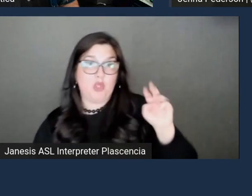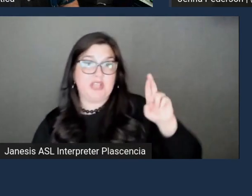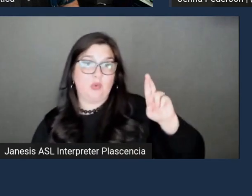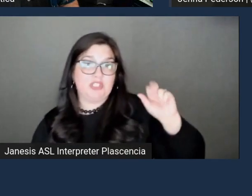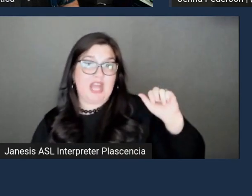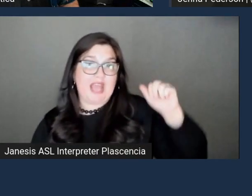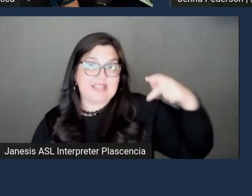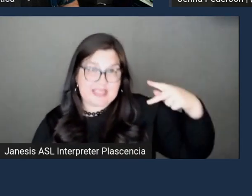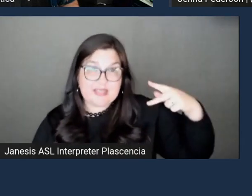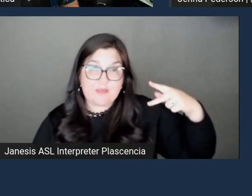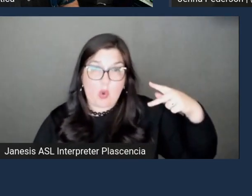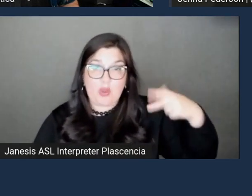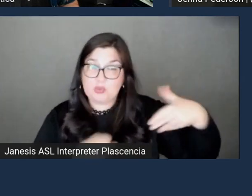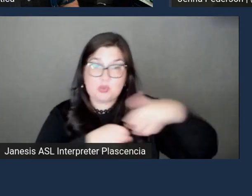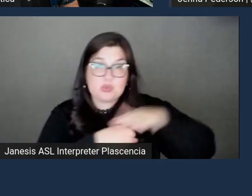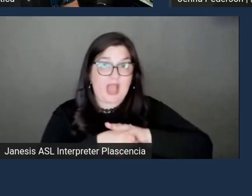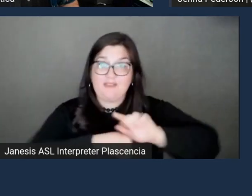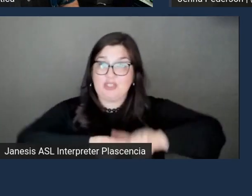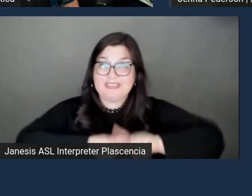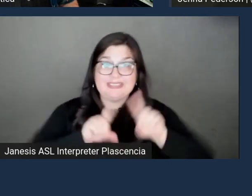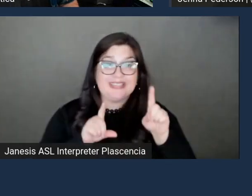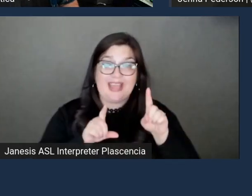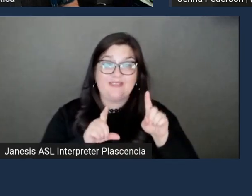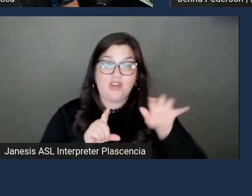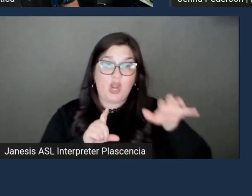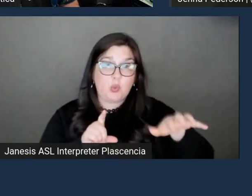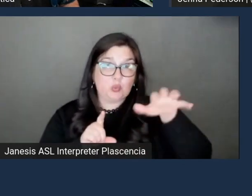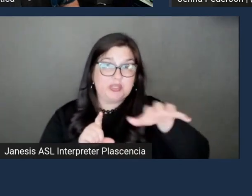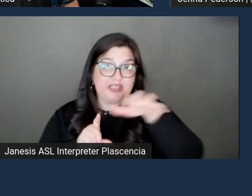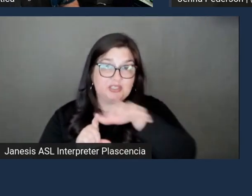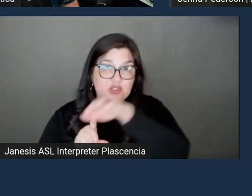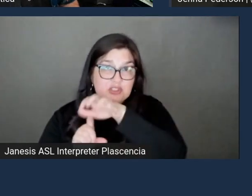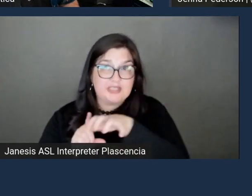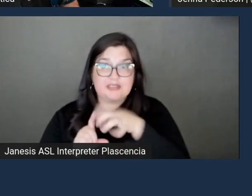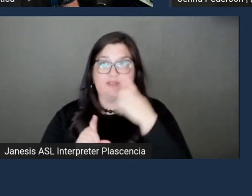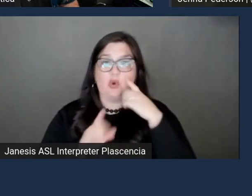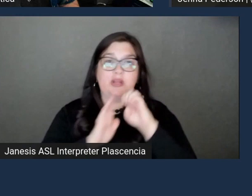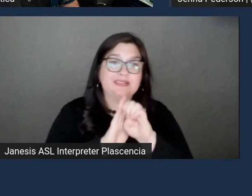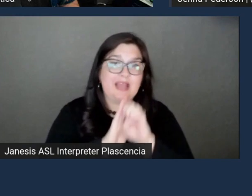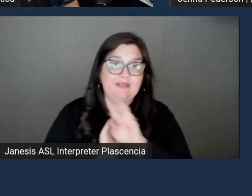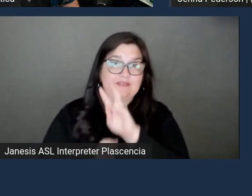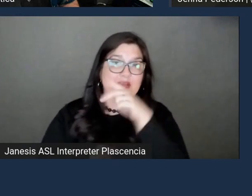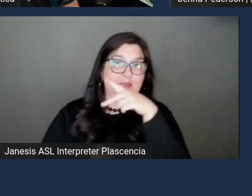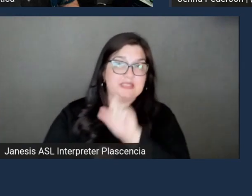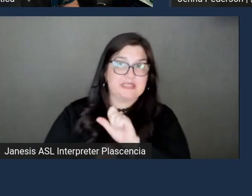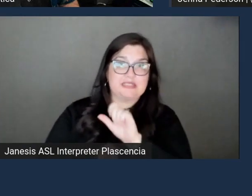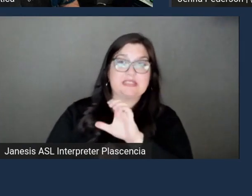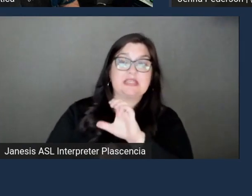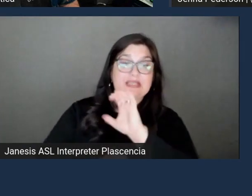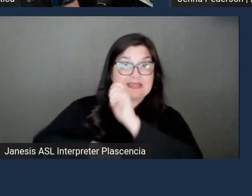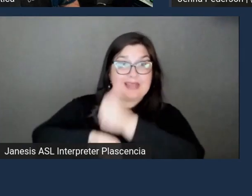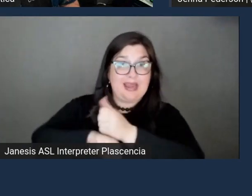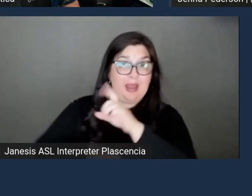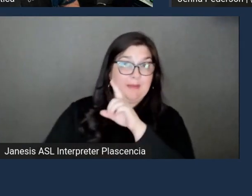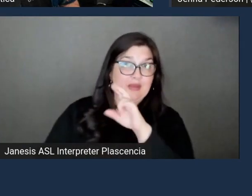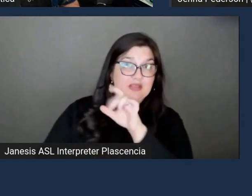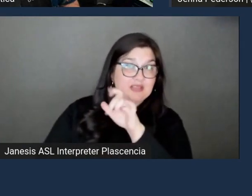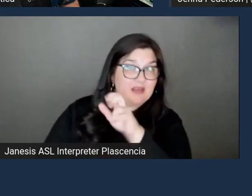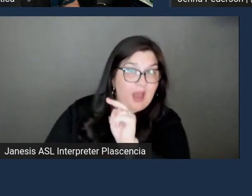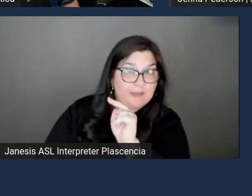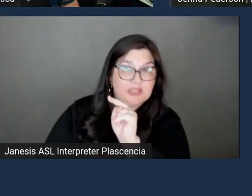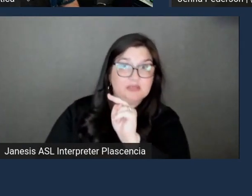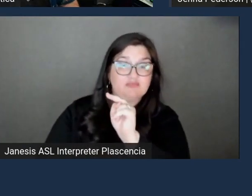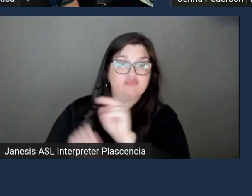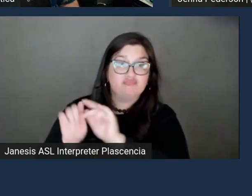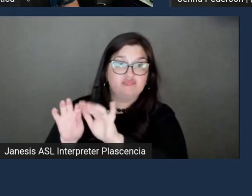regions, some of the US regions, and then you can have your VPC in Dublin, and you can be privately accessing that data replicated across those